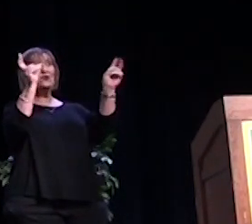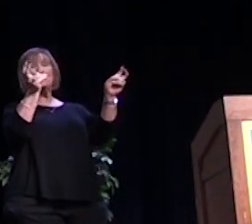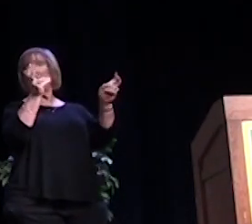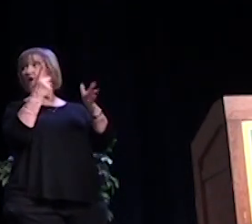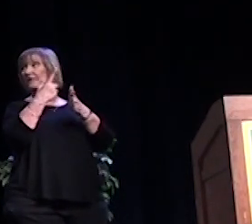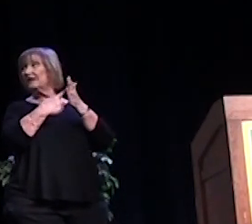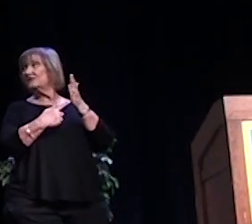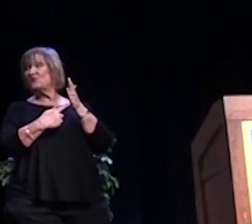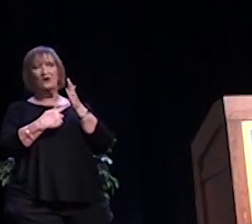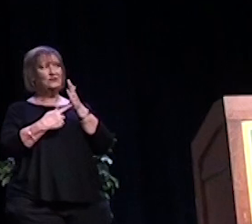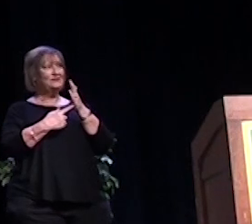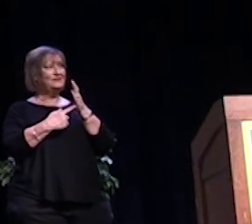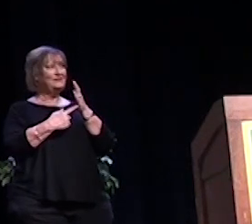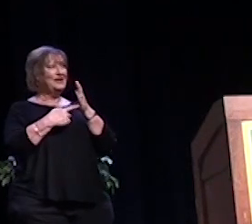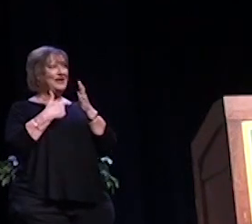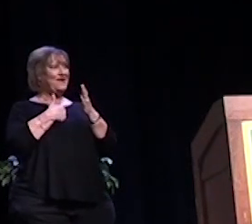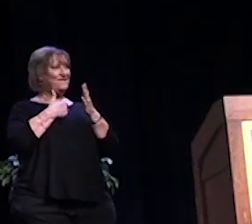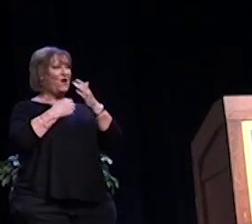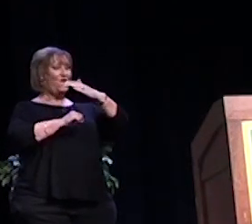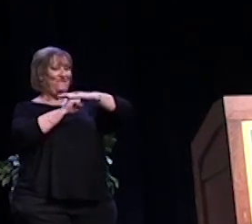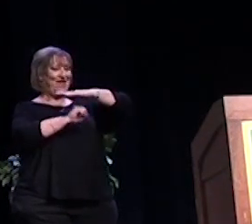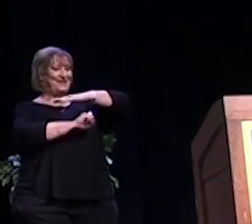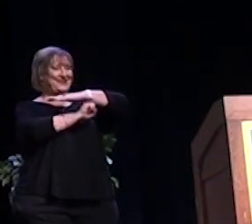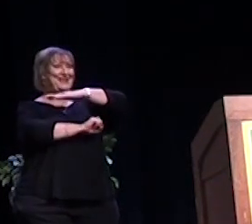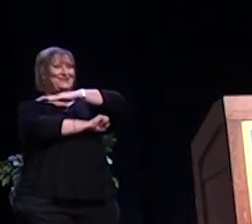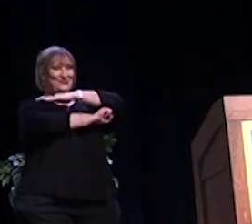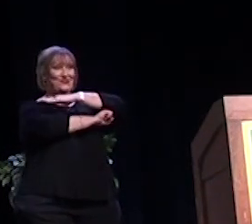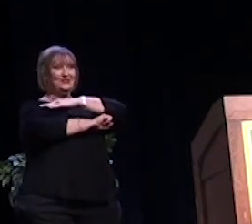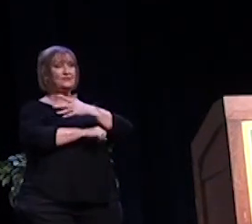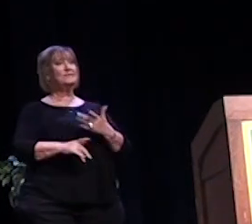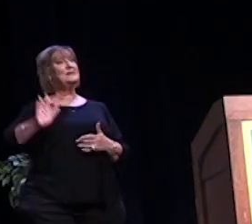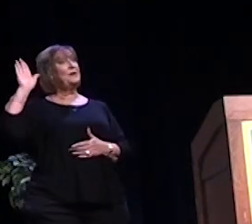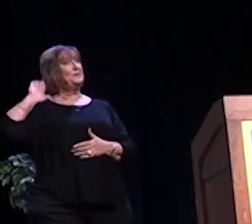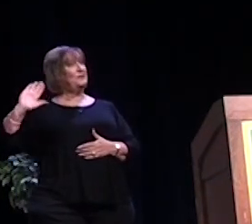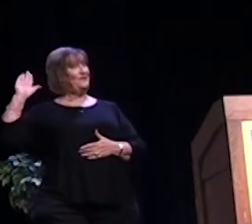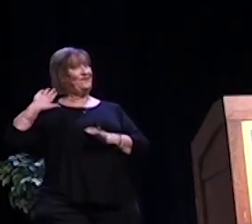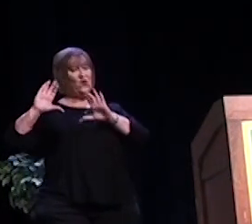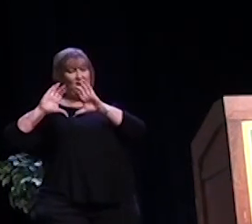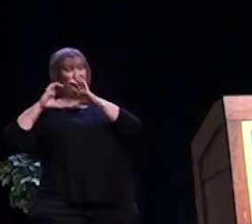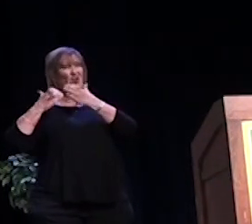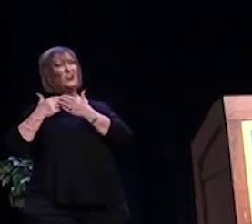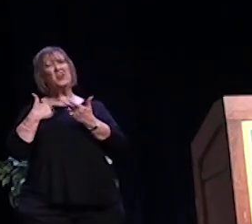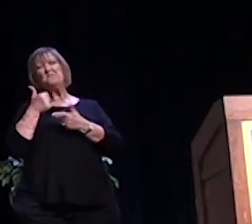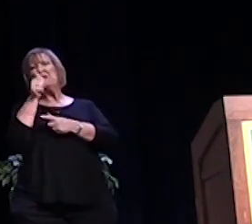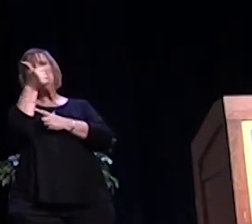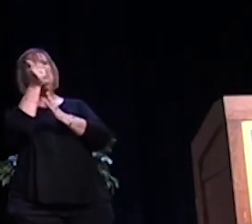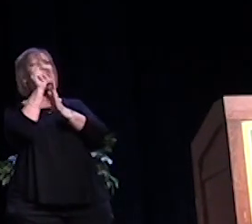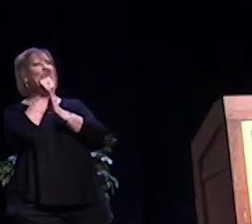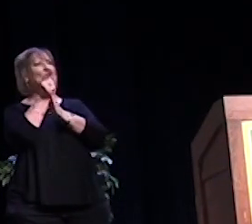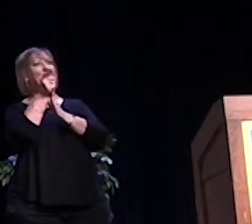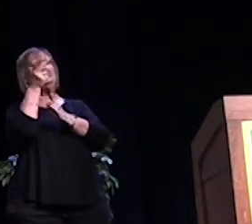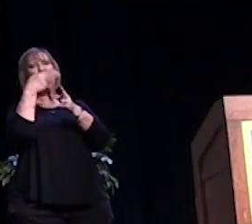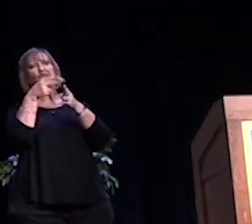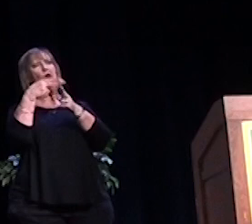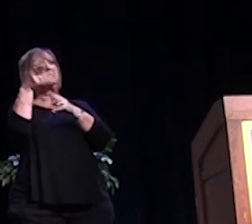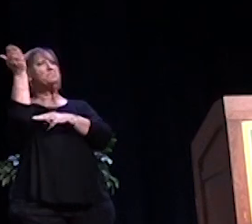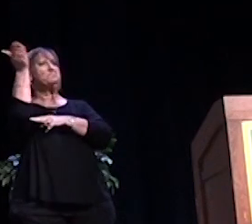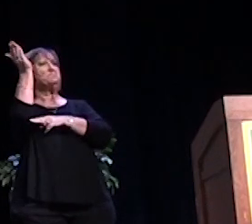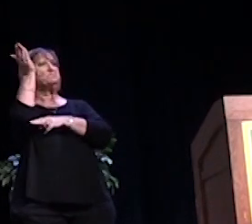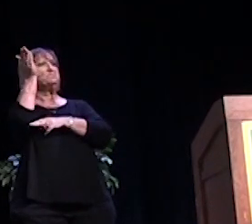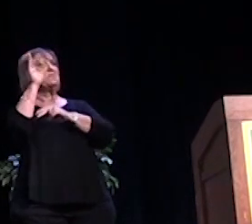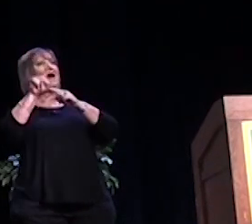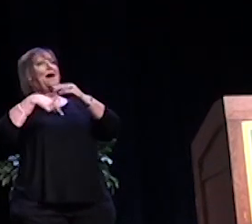foundations? And we have had to grow that section. We started out maybe a 10-minute presentation. We now have